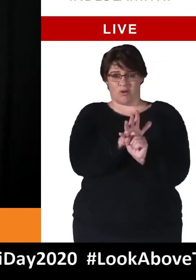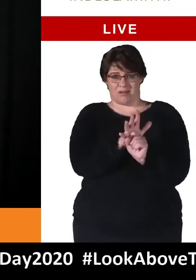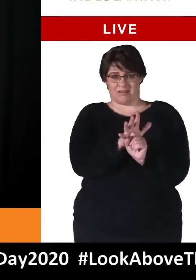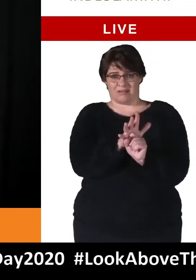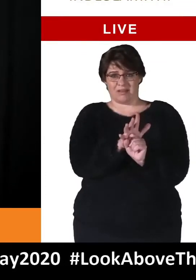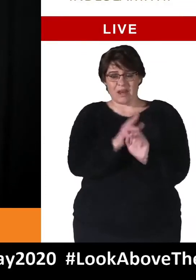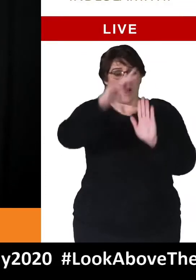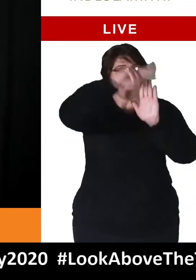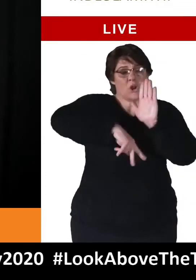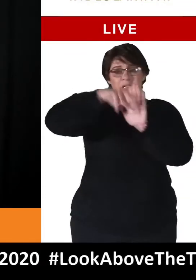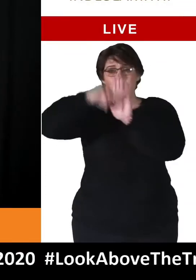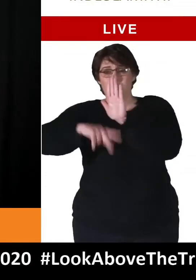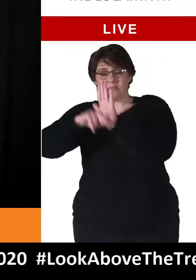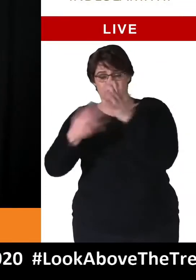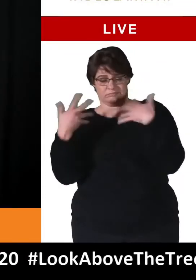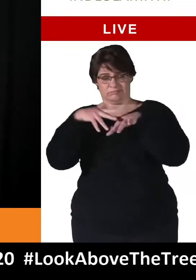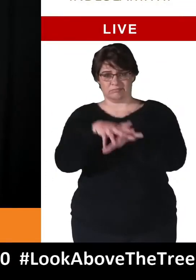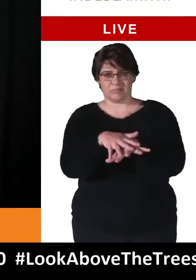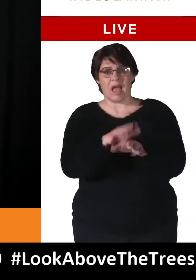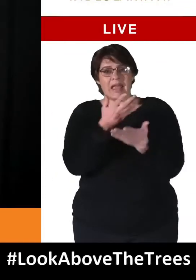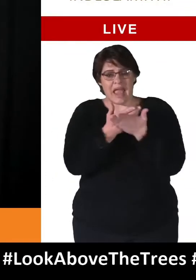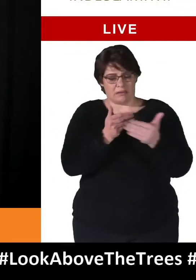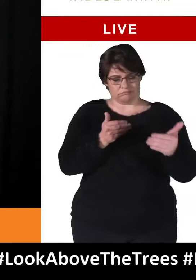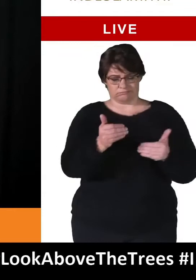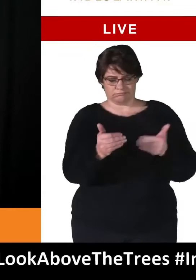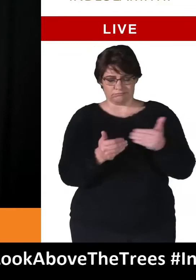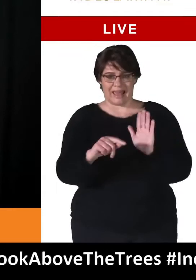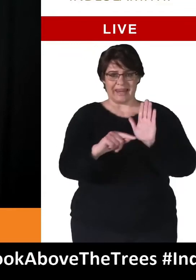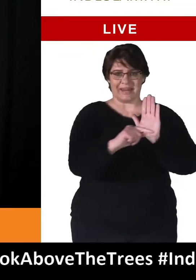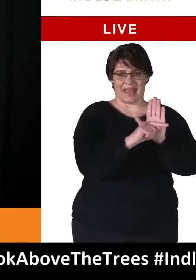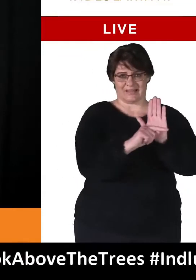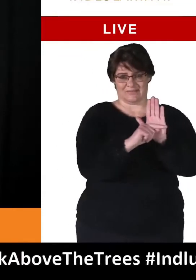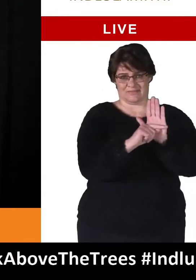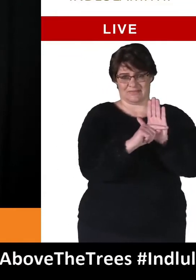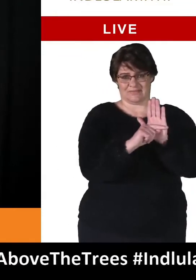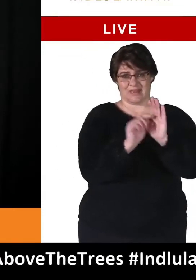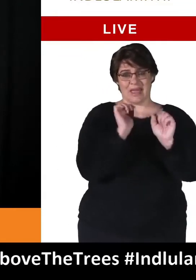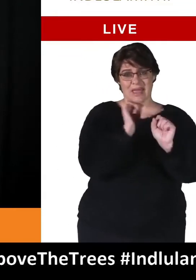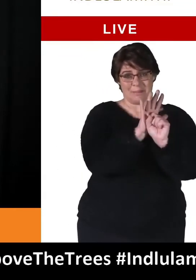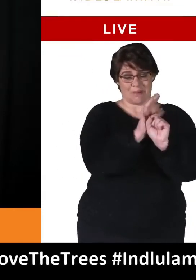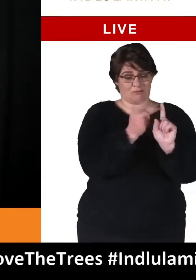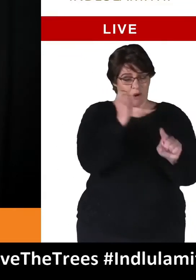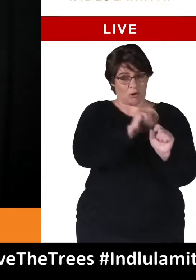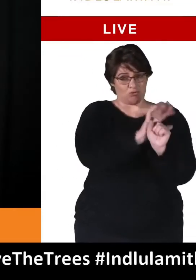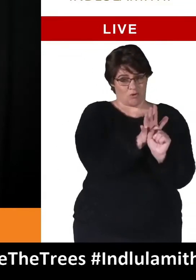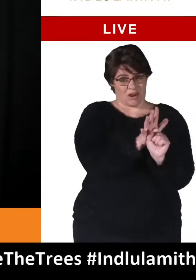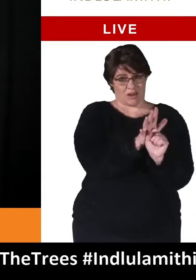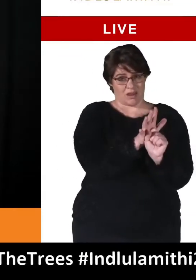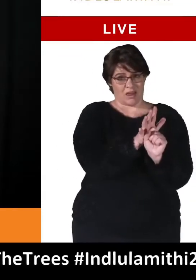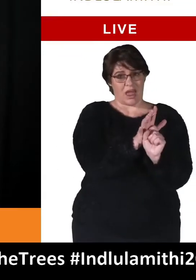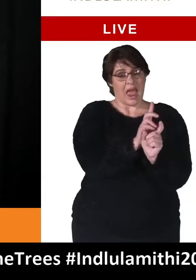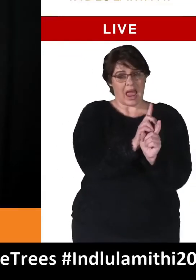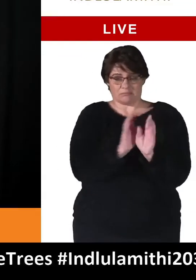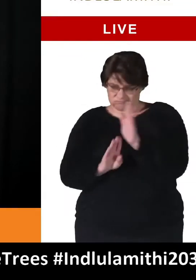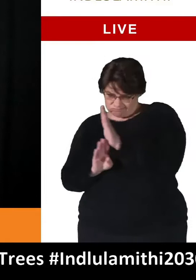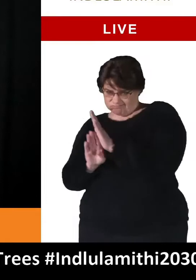mix of policies are likely to mitigate the negative impact of the virus and propel the